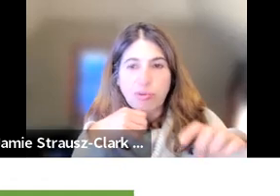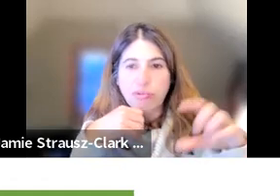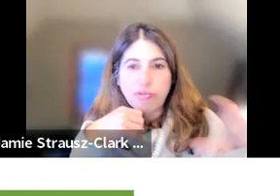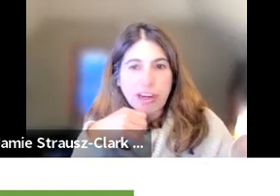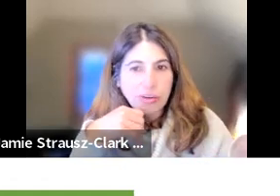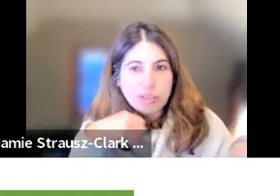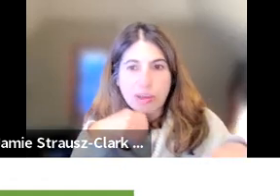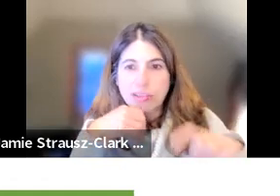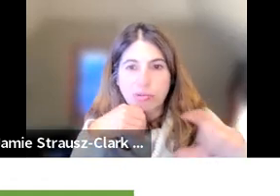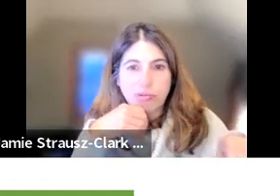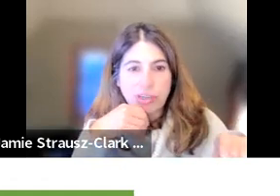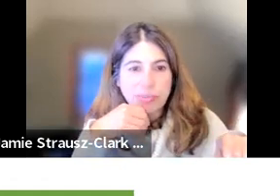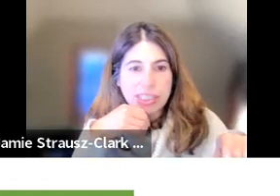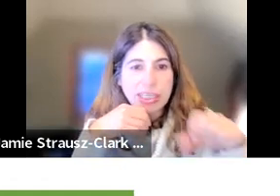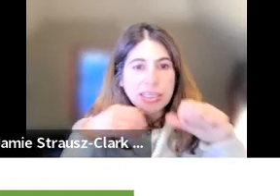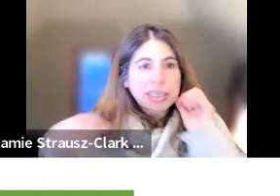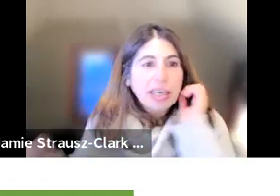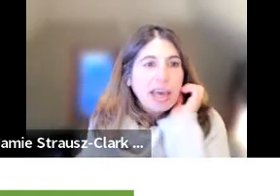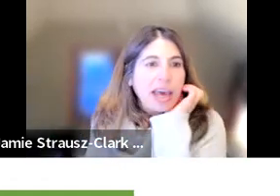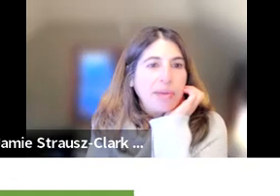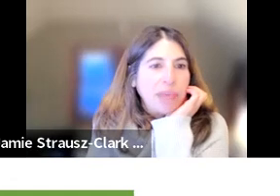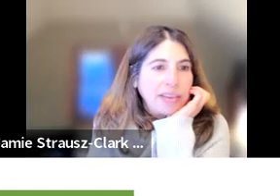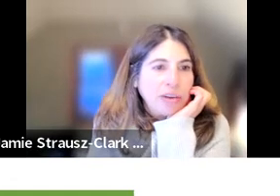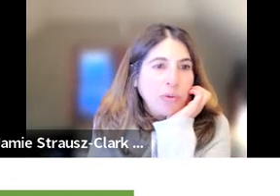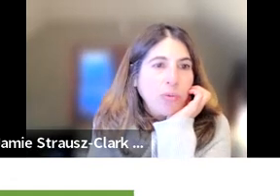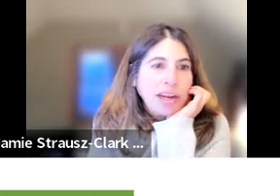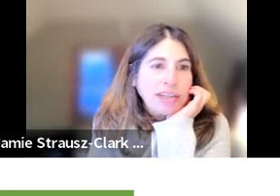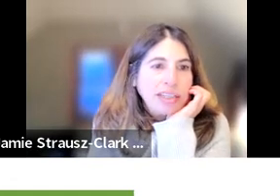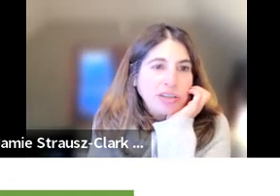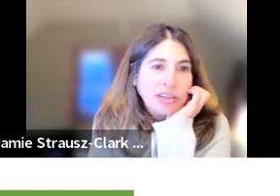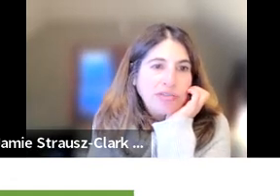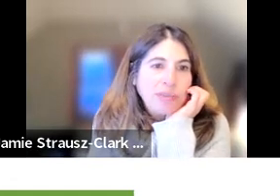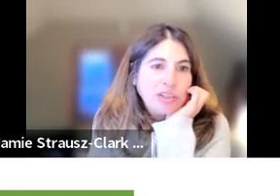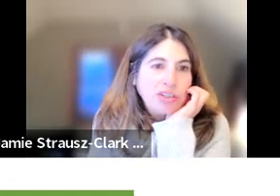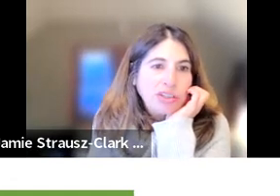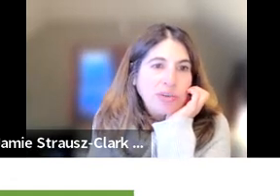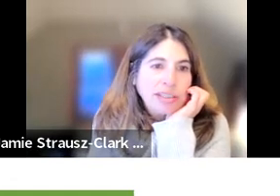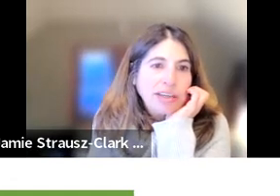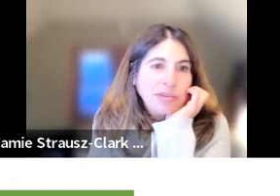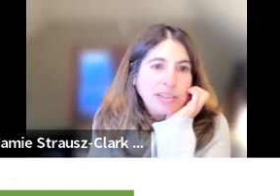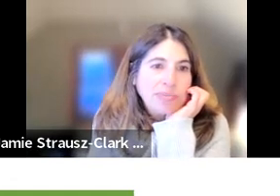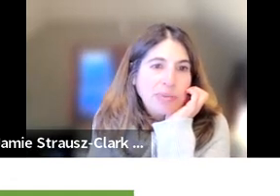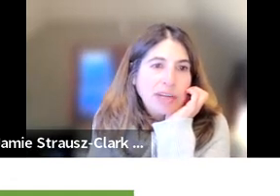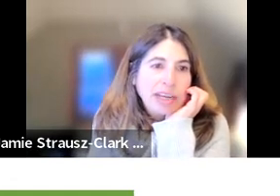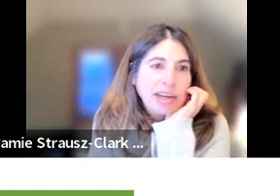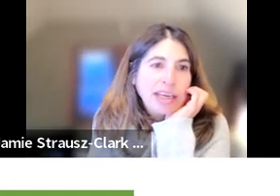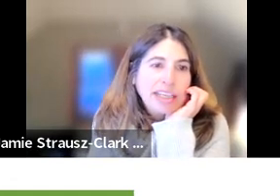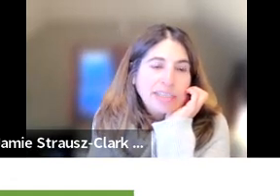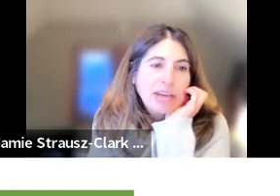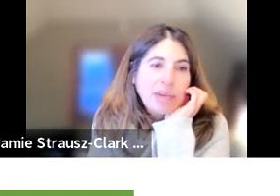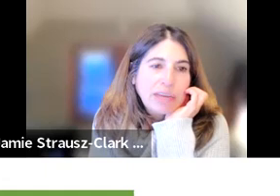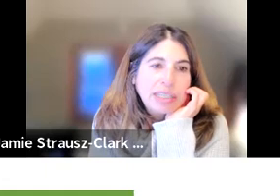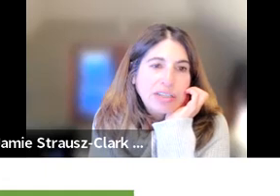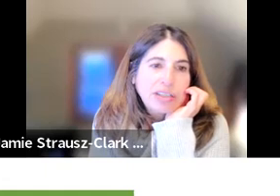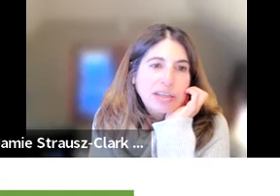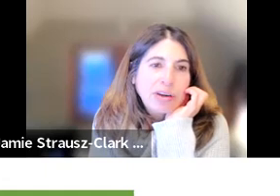enforcement or for fire response or for EMT. And then what additional information do you as a CRIS member need to